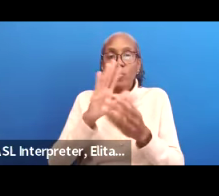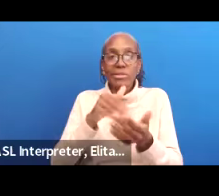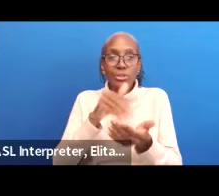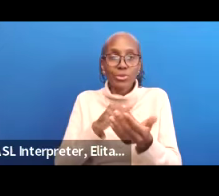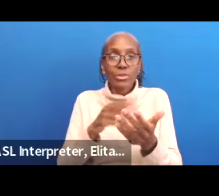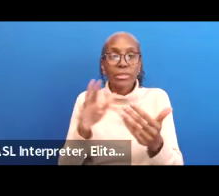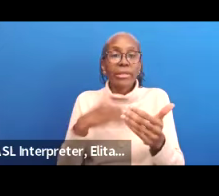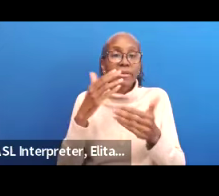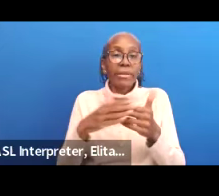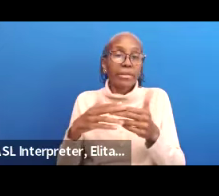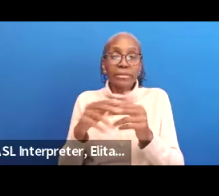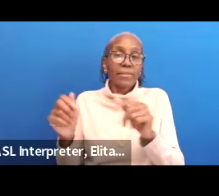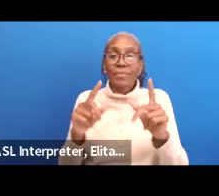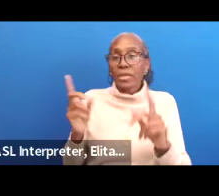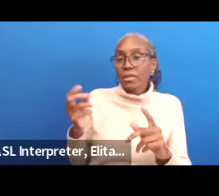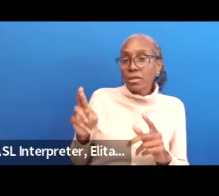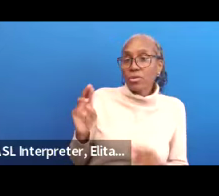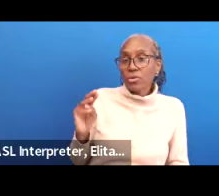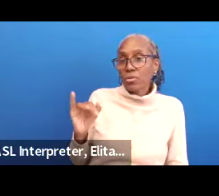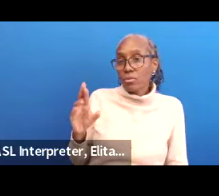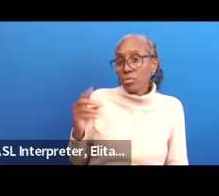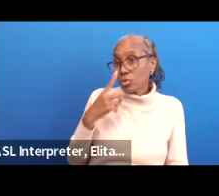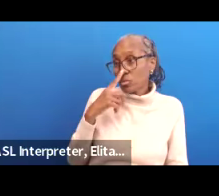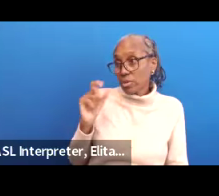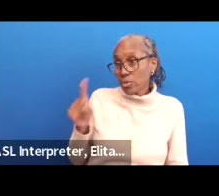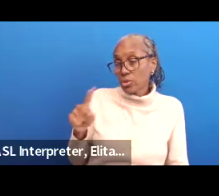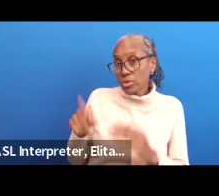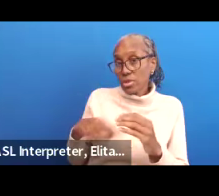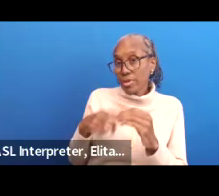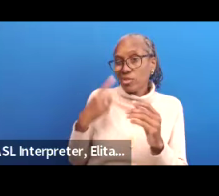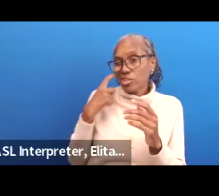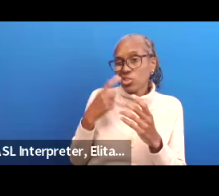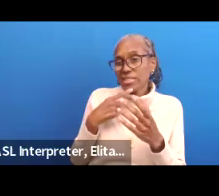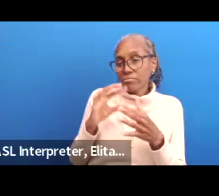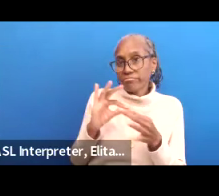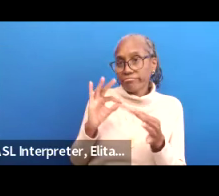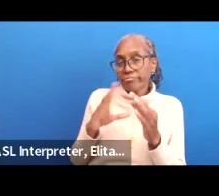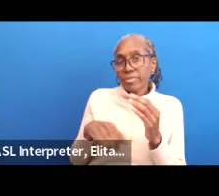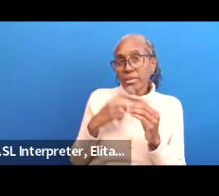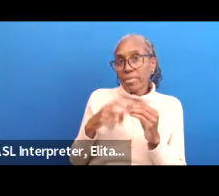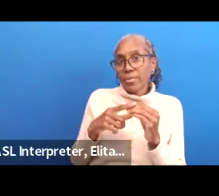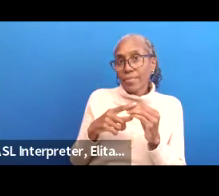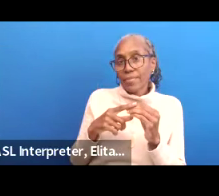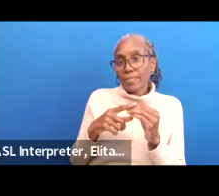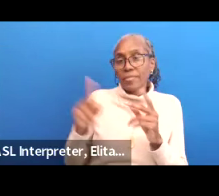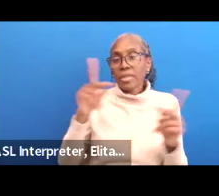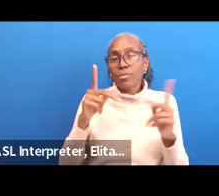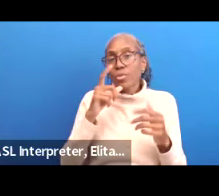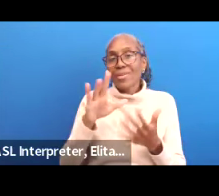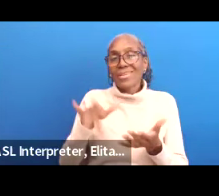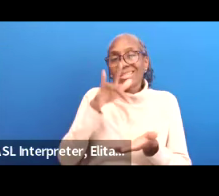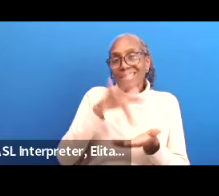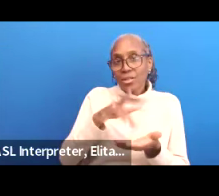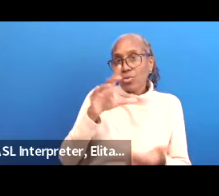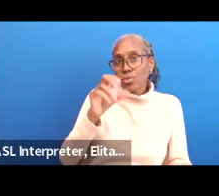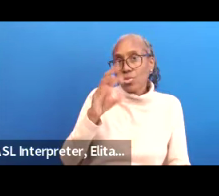Next slide. Dr. Marco, could I ask you a question about what you just said about people with a central